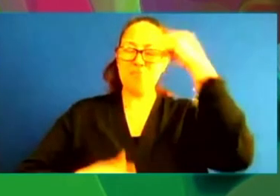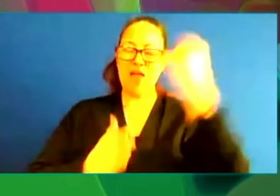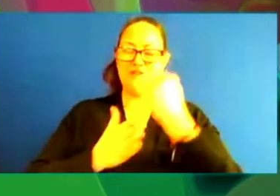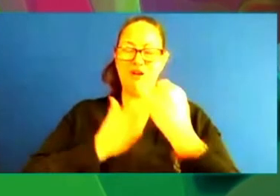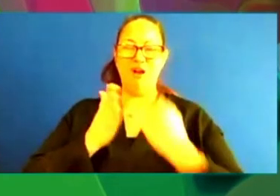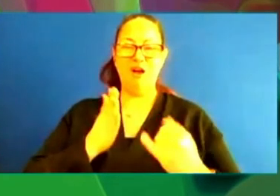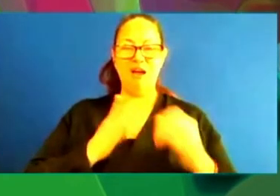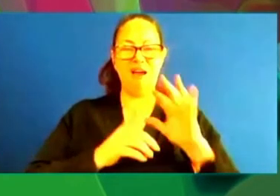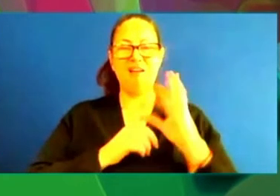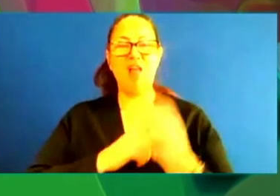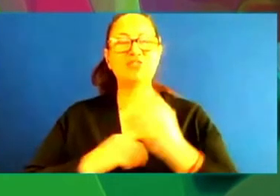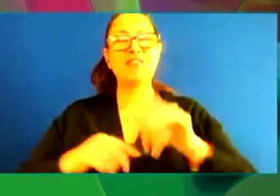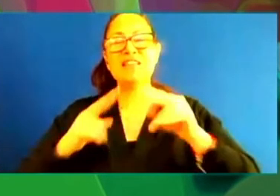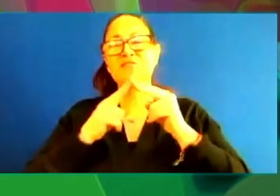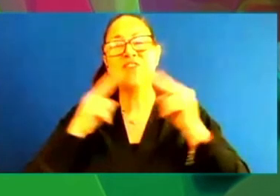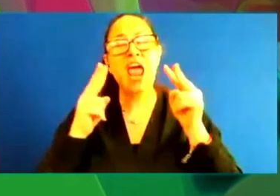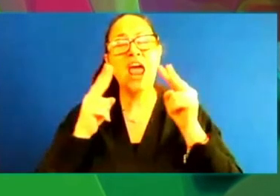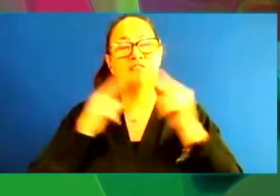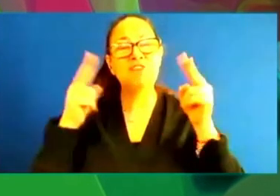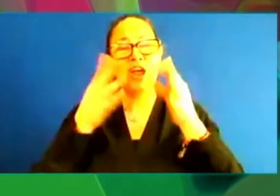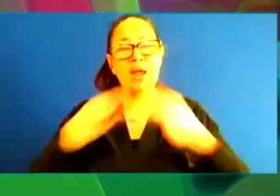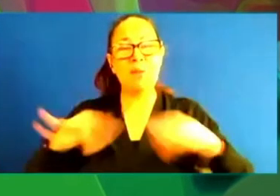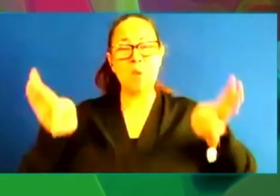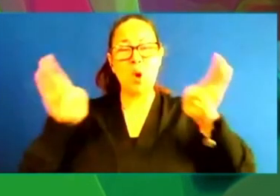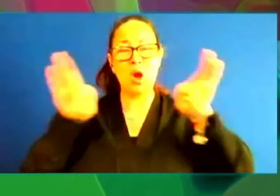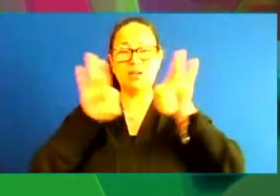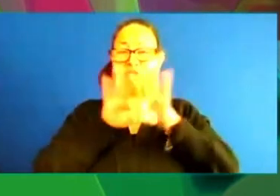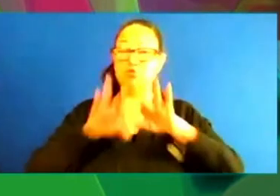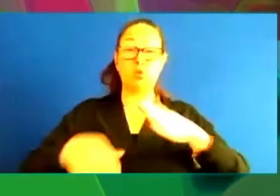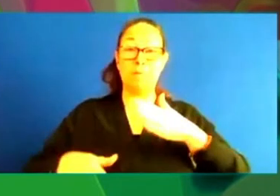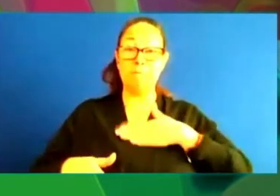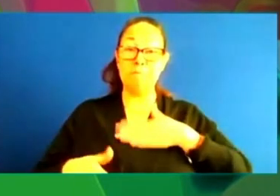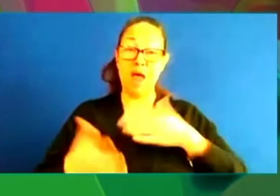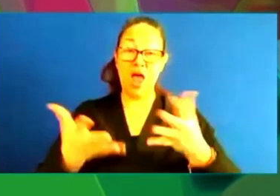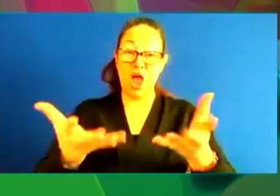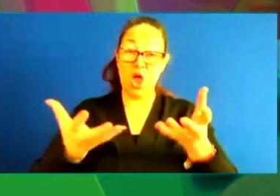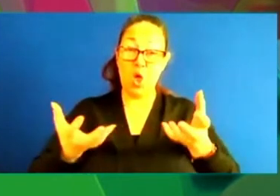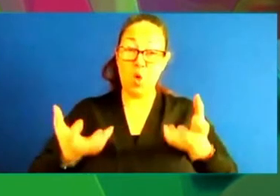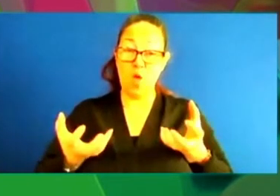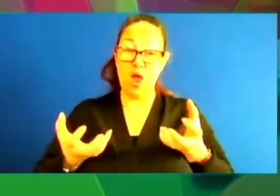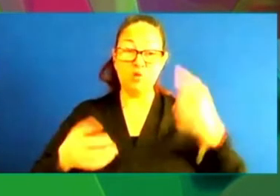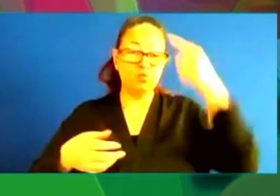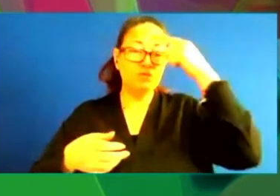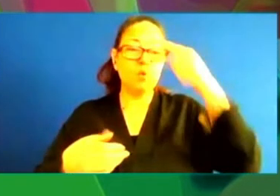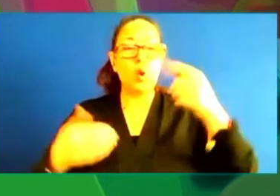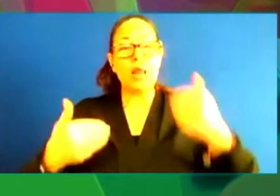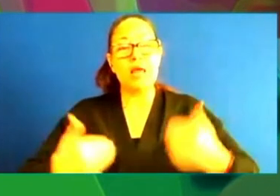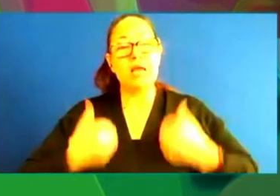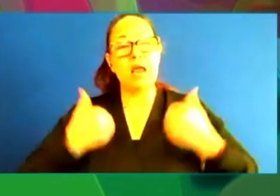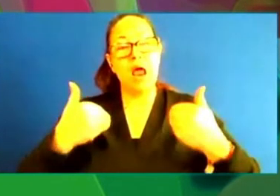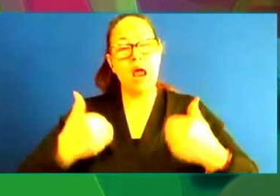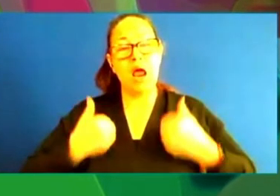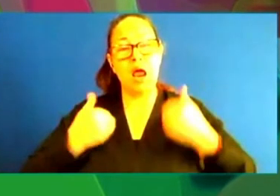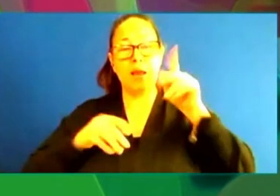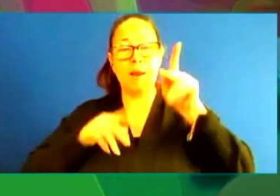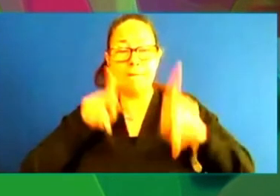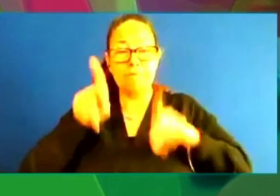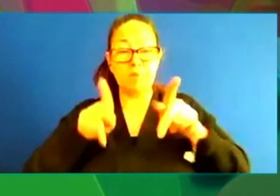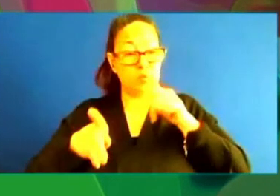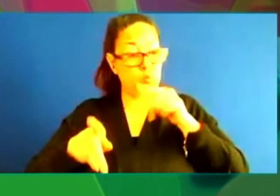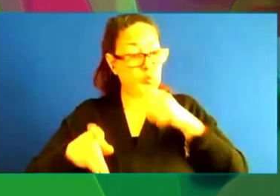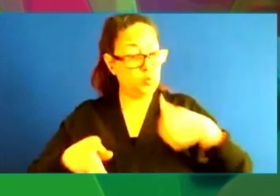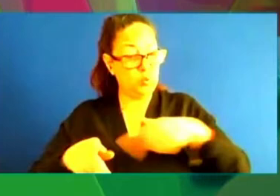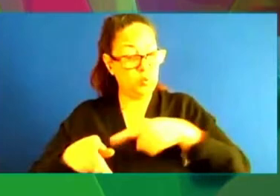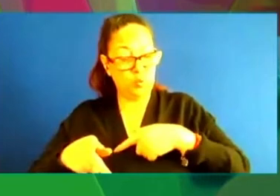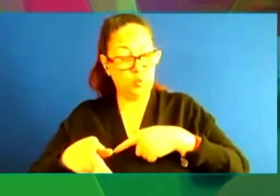right? That are very important. And so my want was for the young people that, you know, we were serving in the